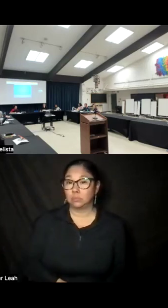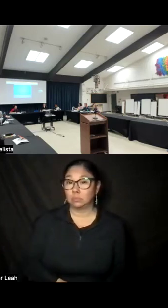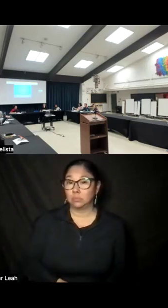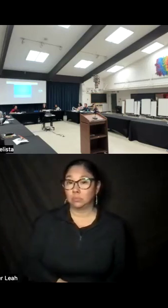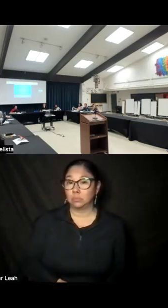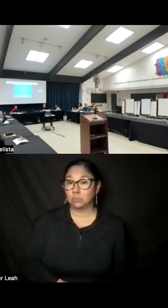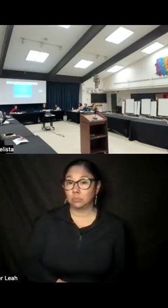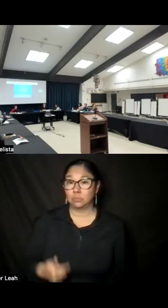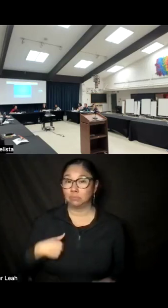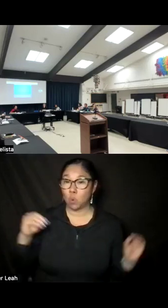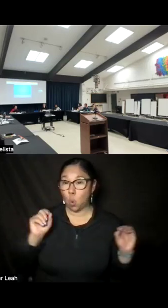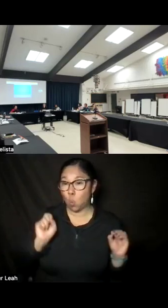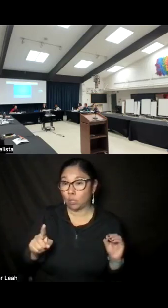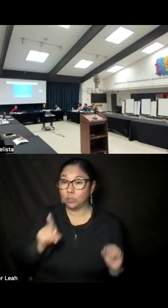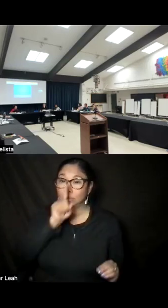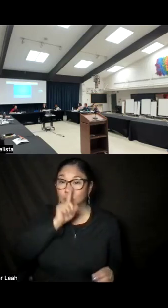I don't have any questions.